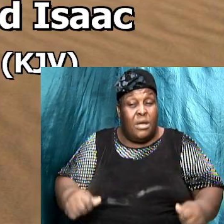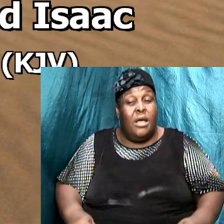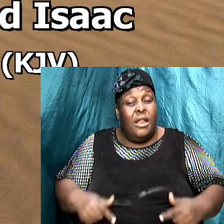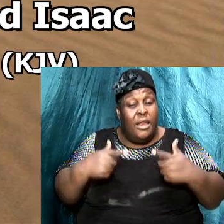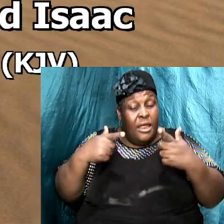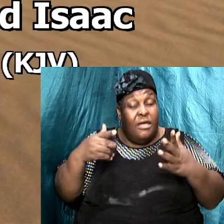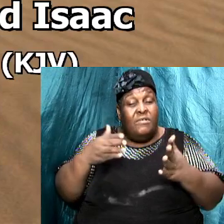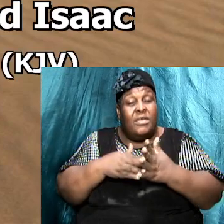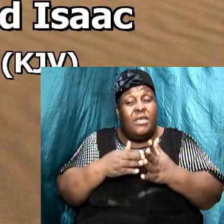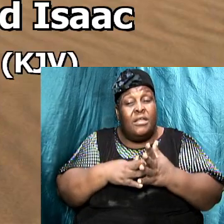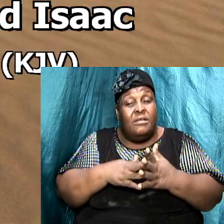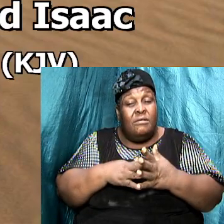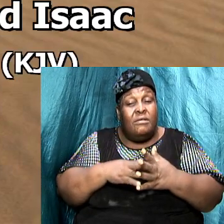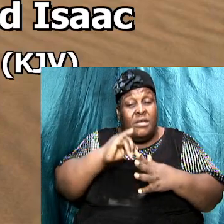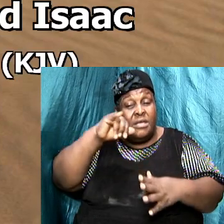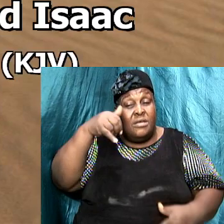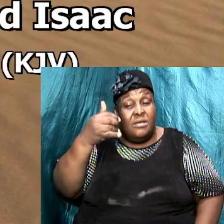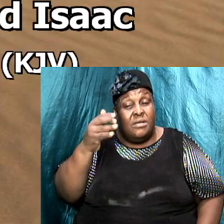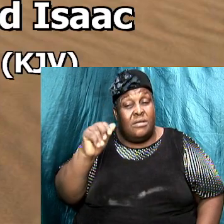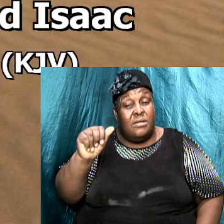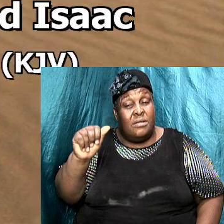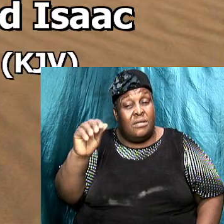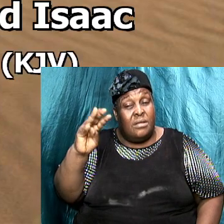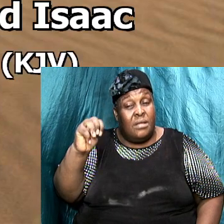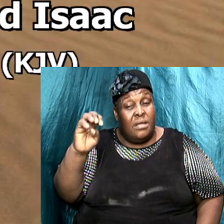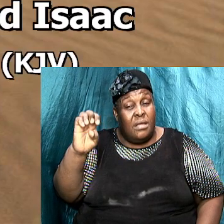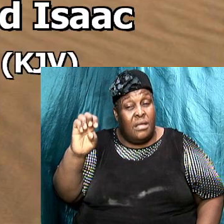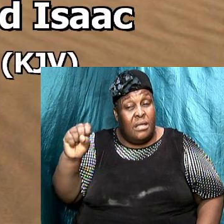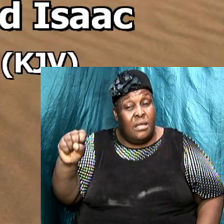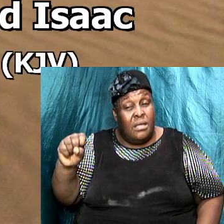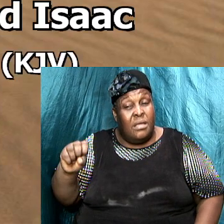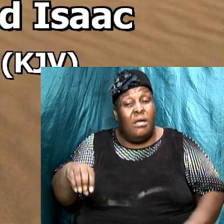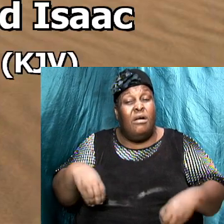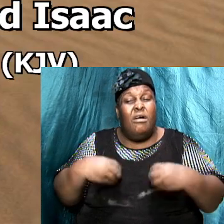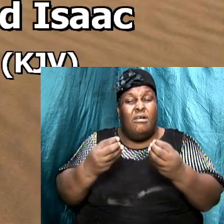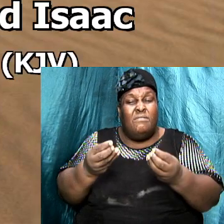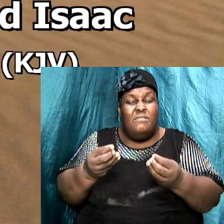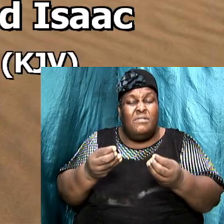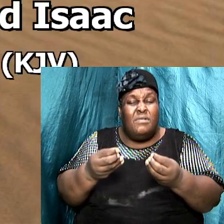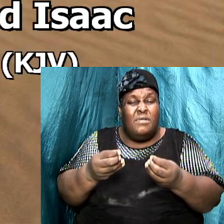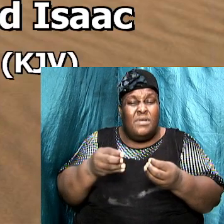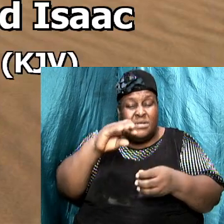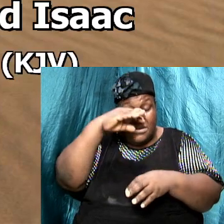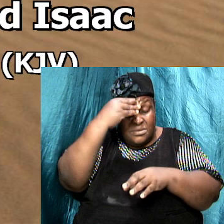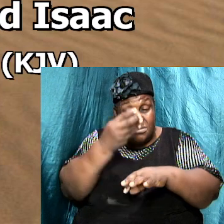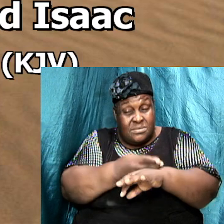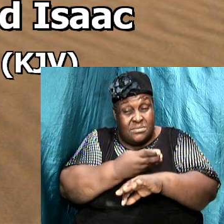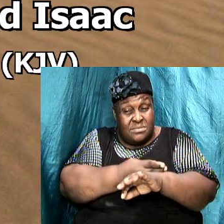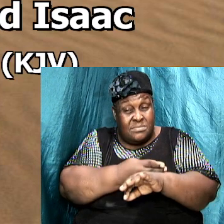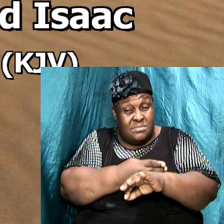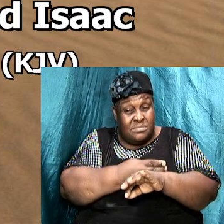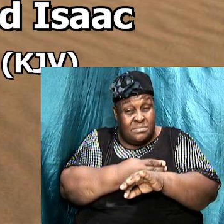James, now talking about it, says that he offered Isaac